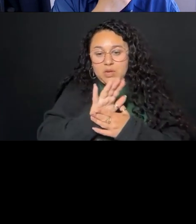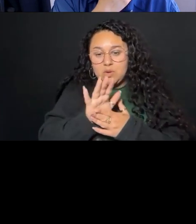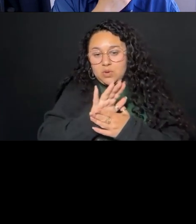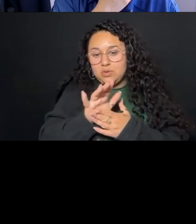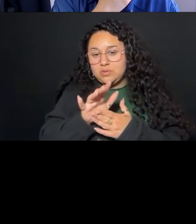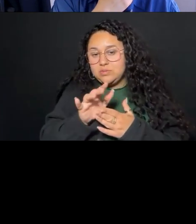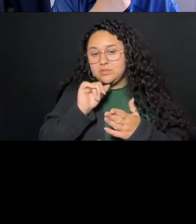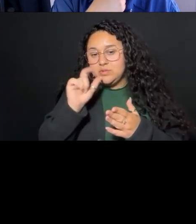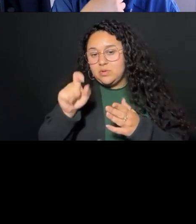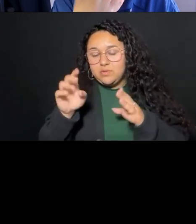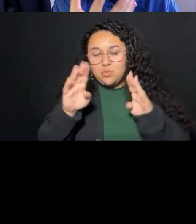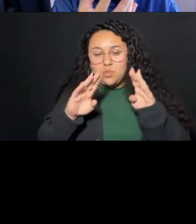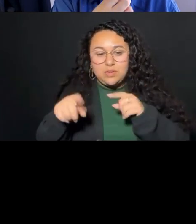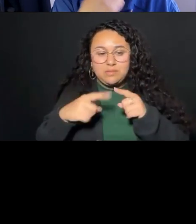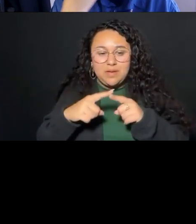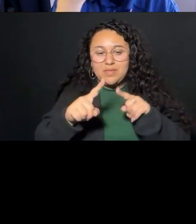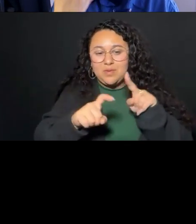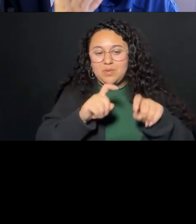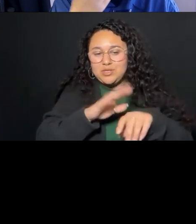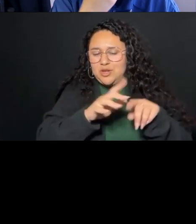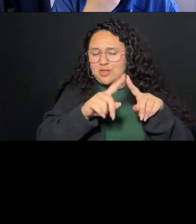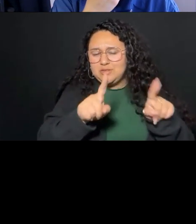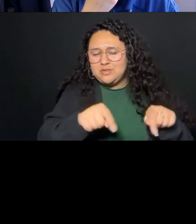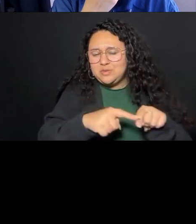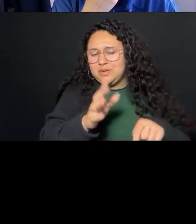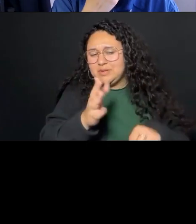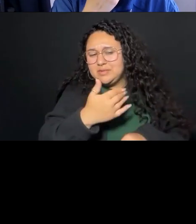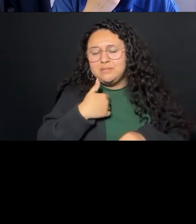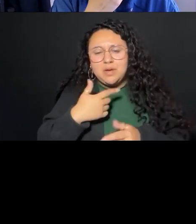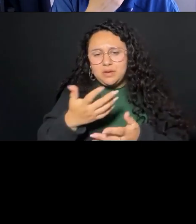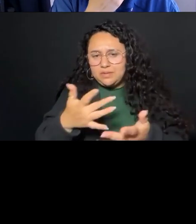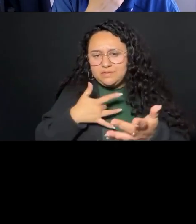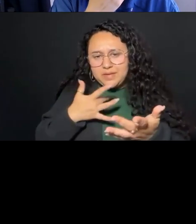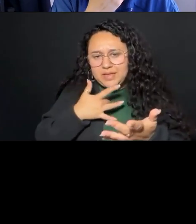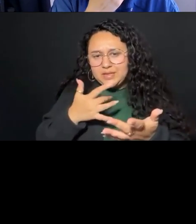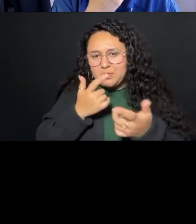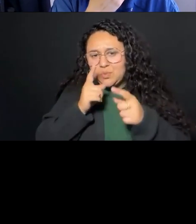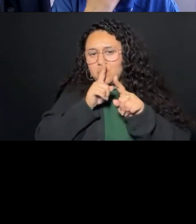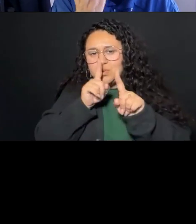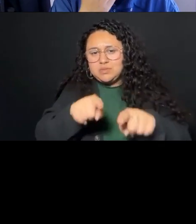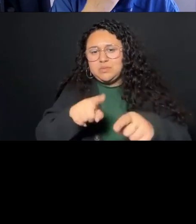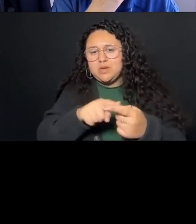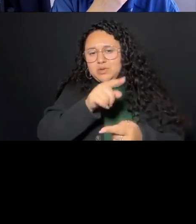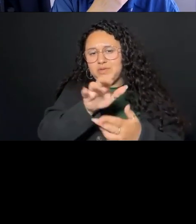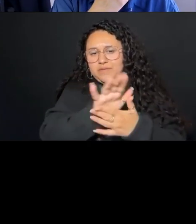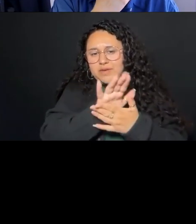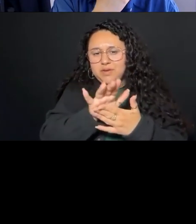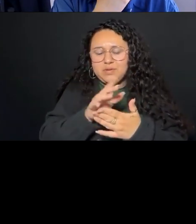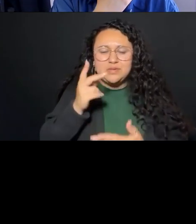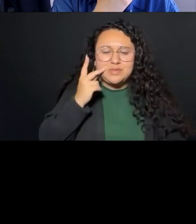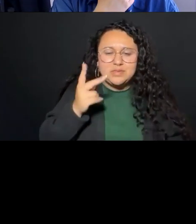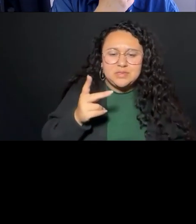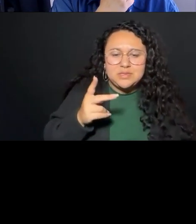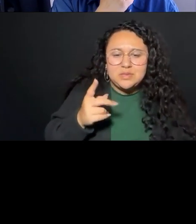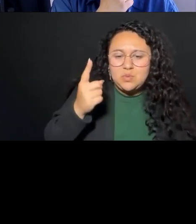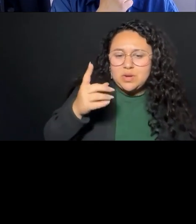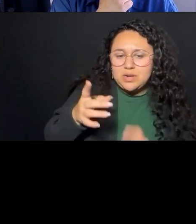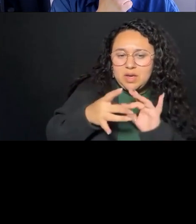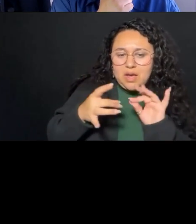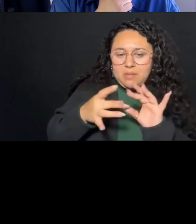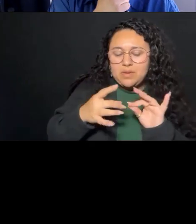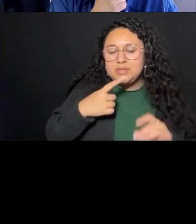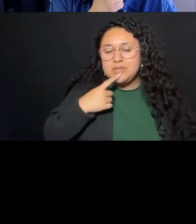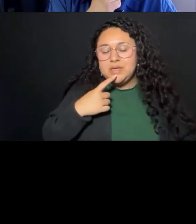I don't have to worry about the questions on the screen, but like, what did you think about the video? What I'm seeing one comment here, which